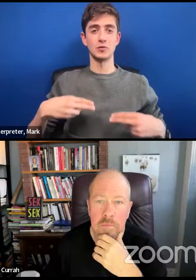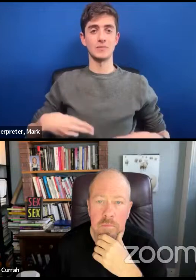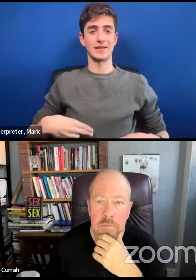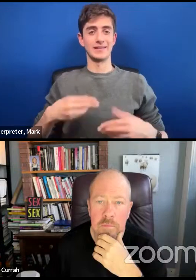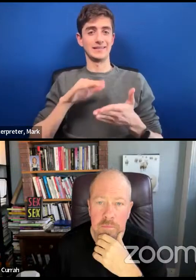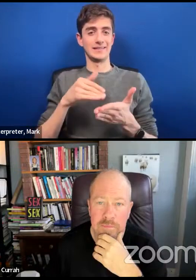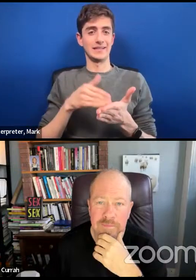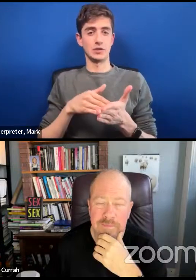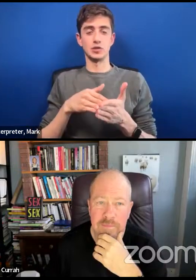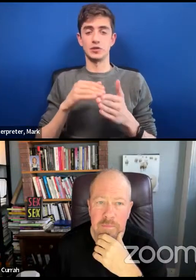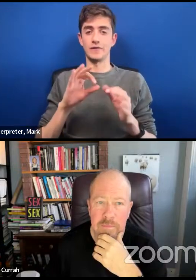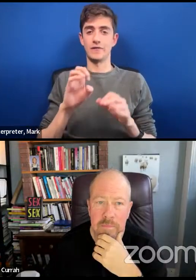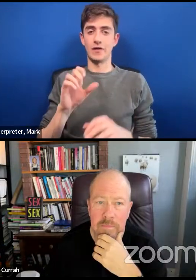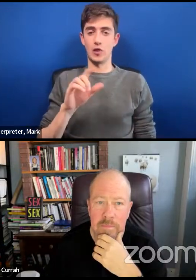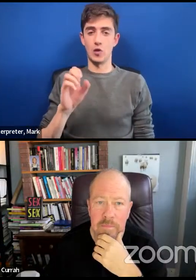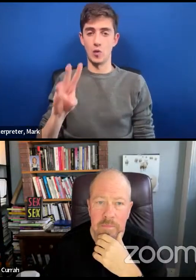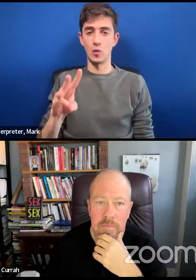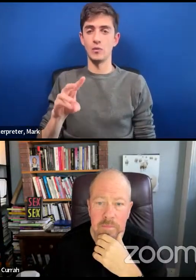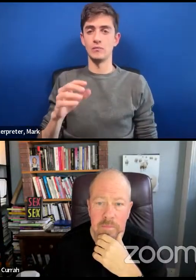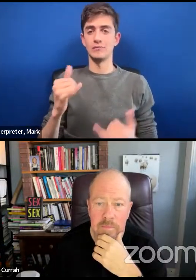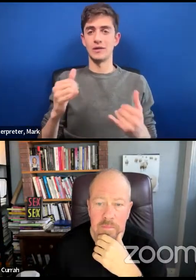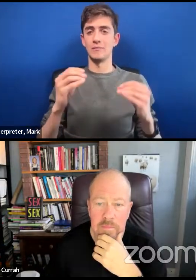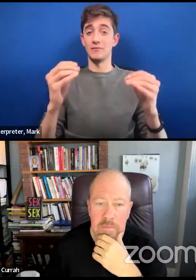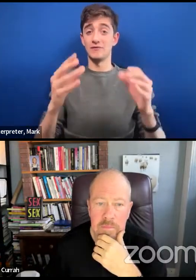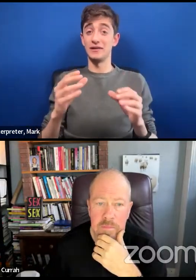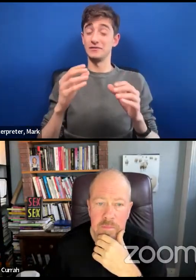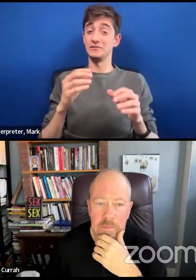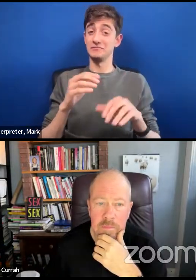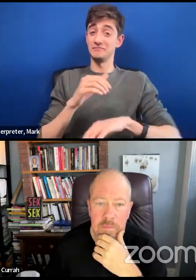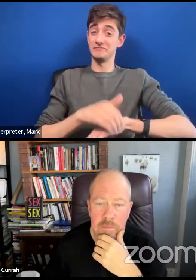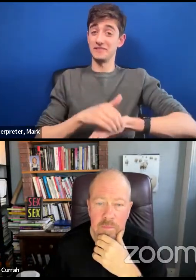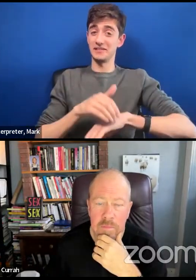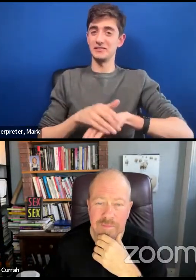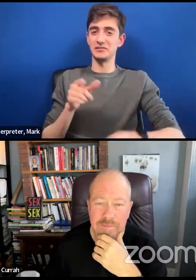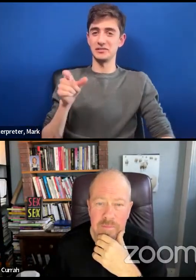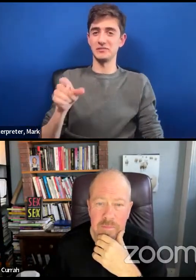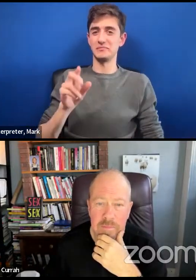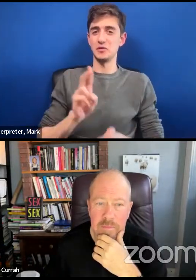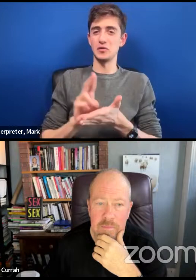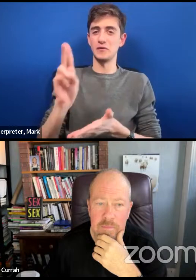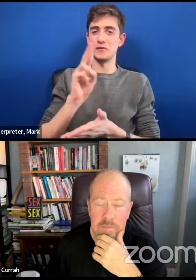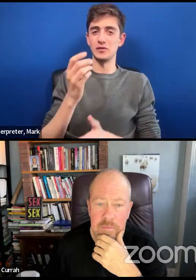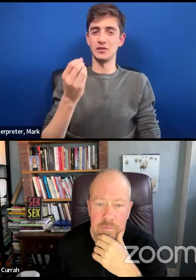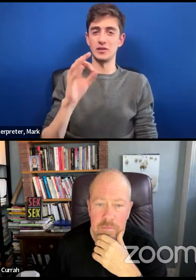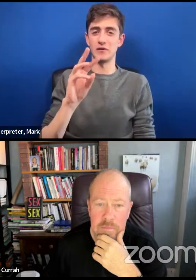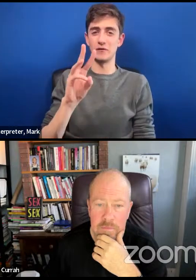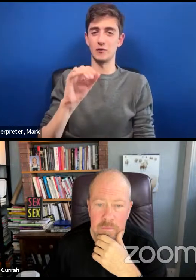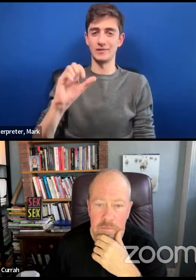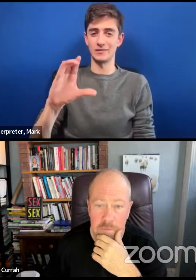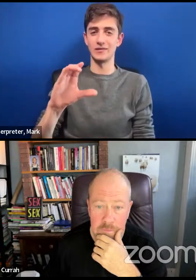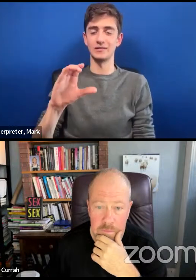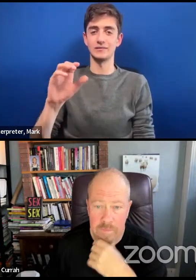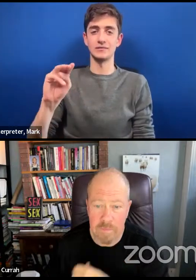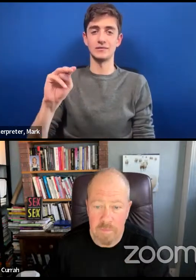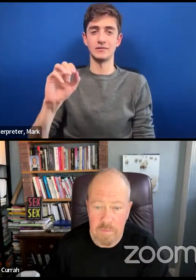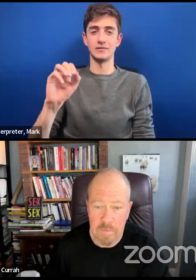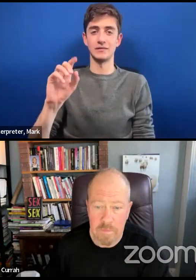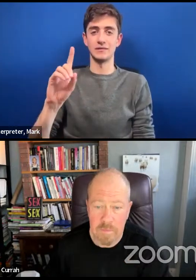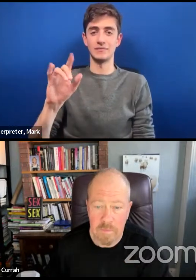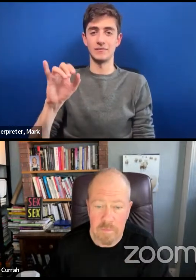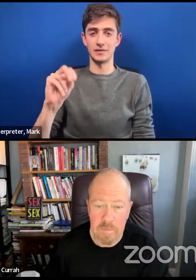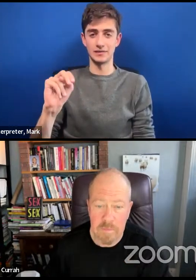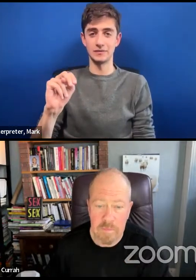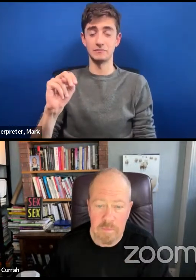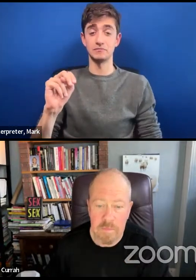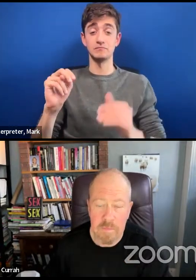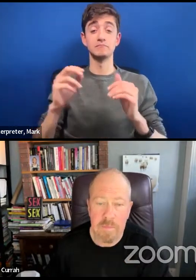you. And it is also our pleasure to welcome Paisley Karaf, Professor of Political Science and Women's and Gender